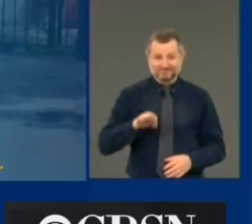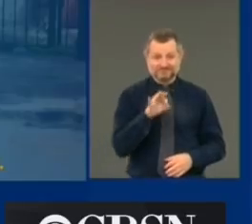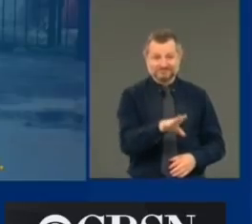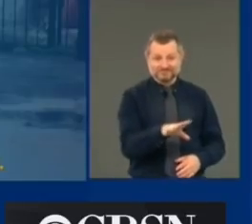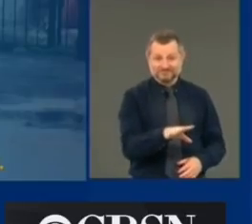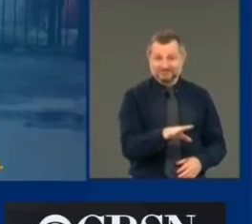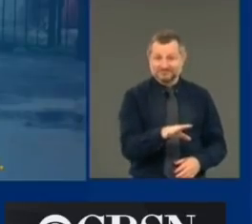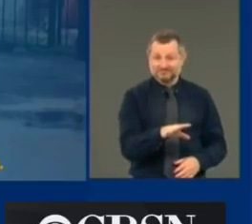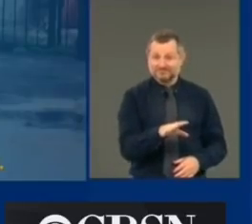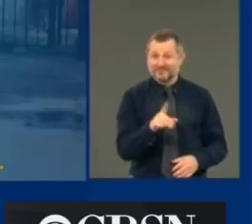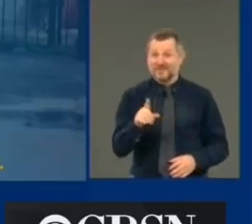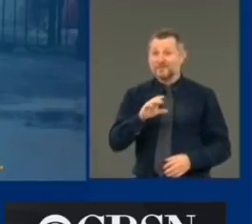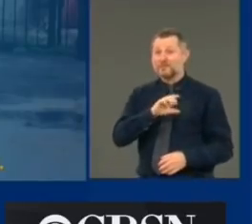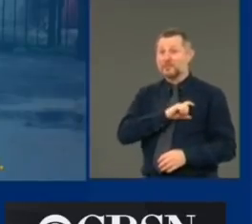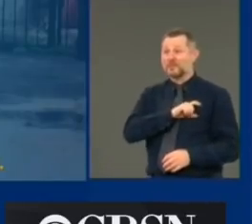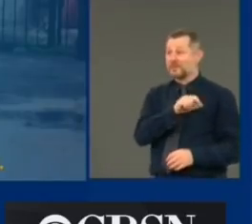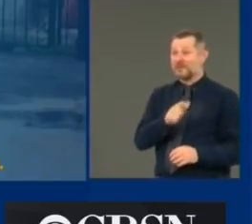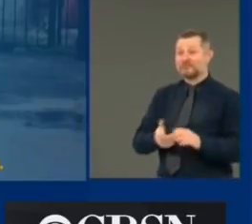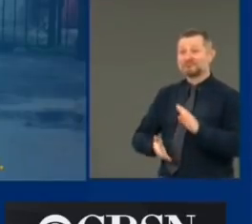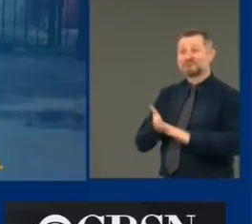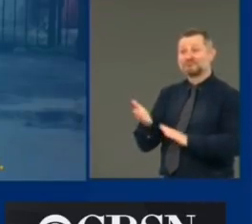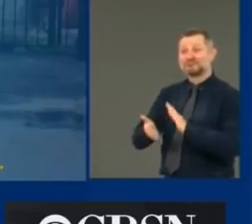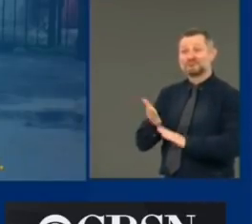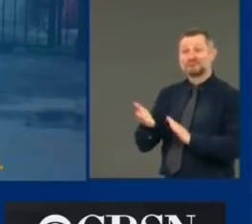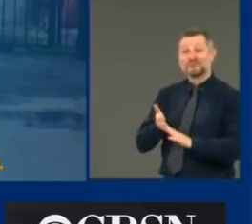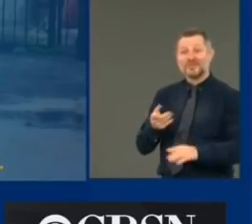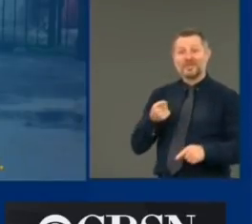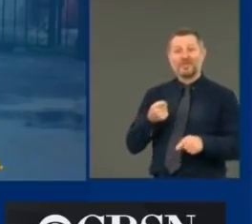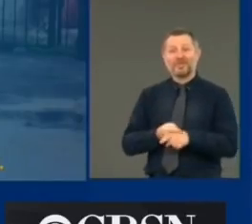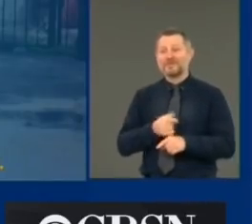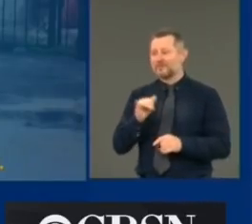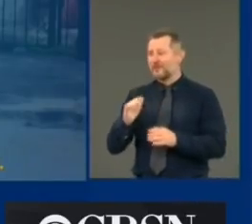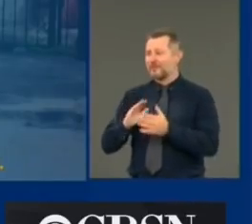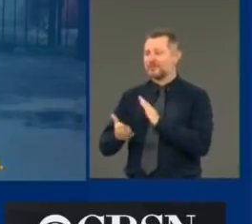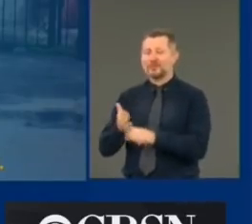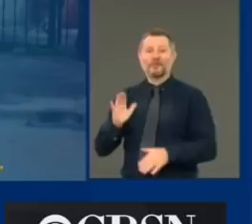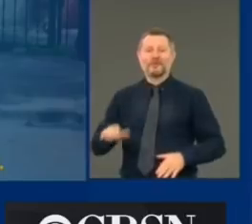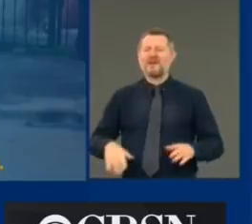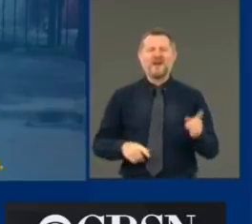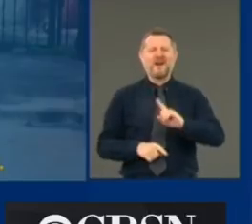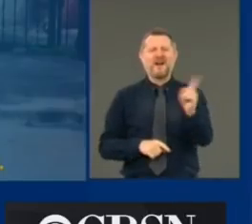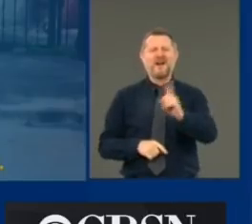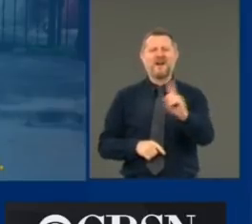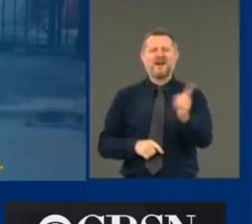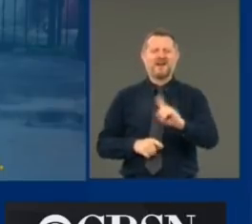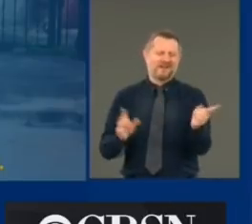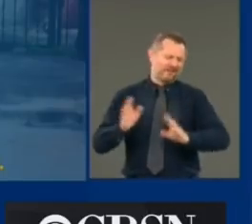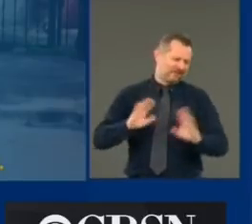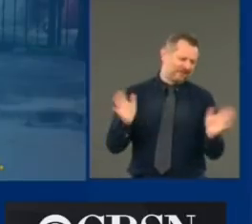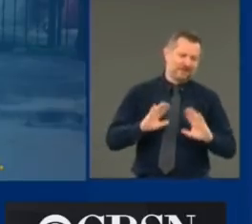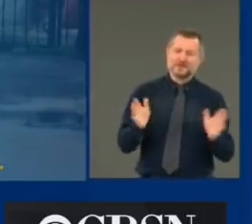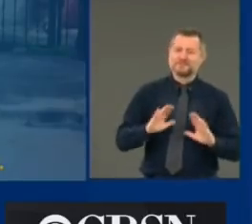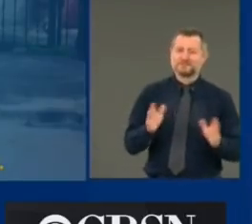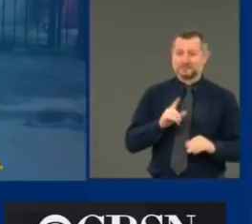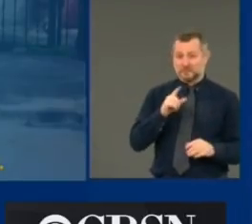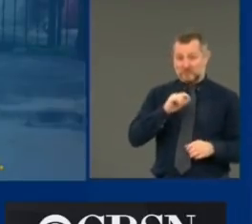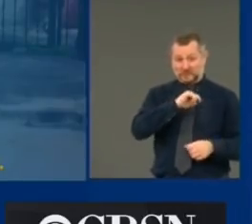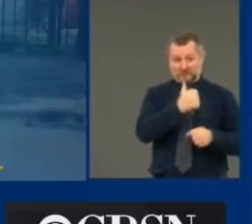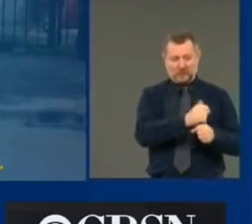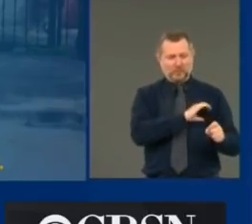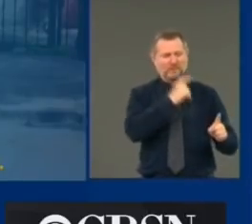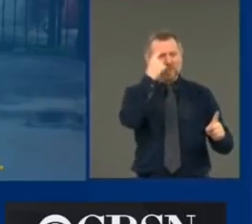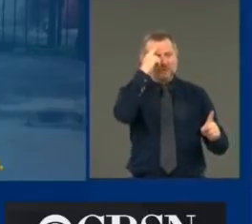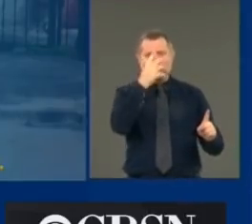police don't exist despite the community. The police exist because that